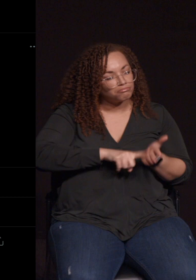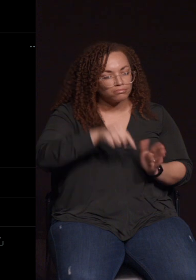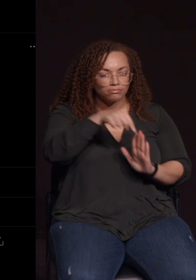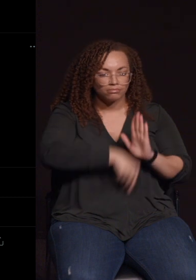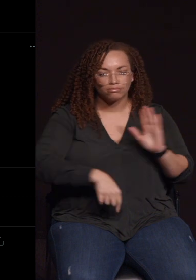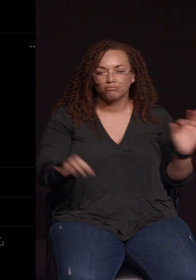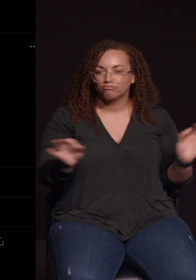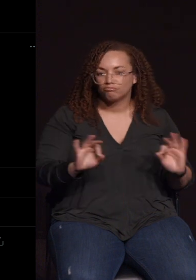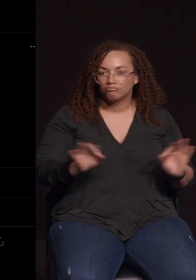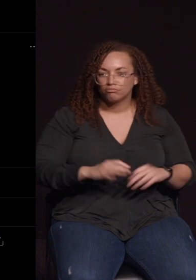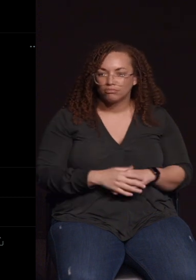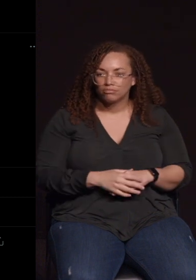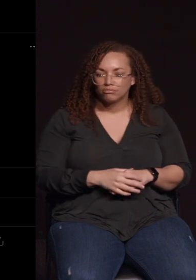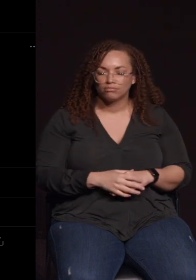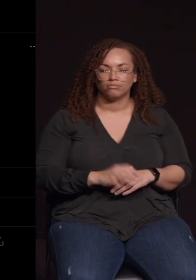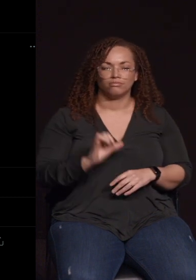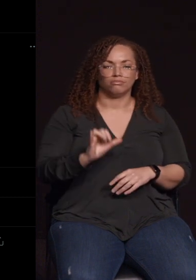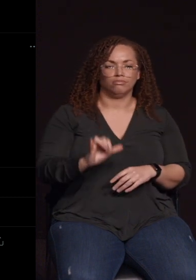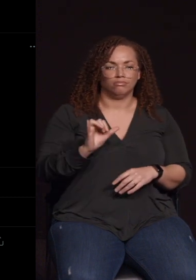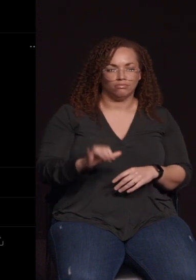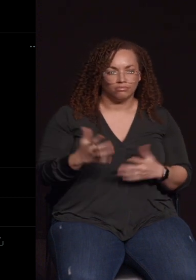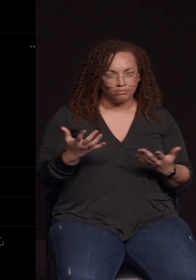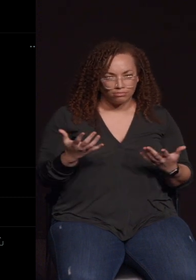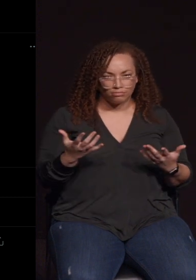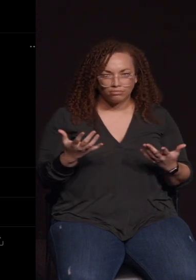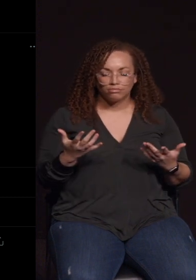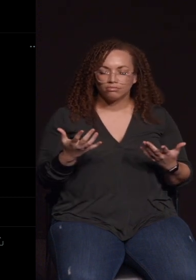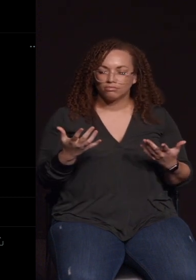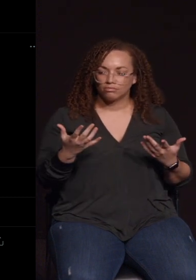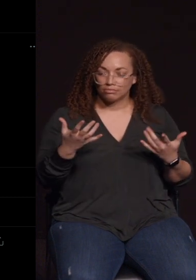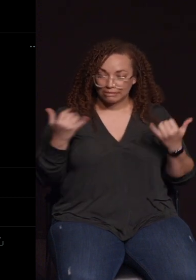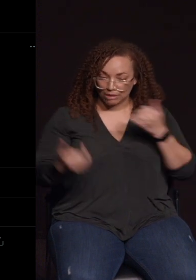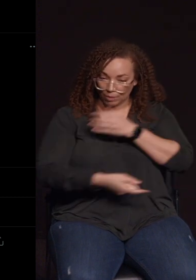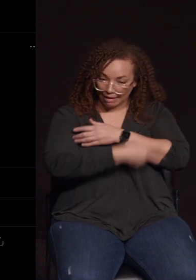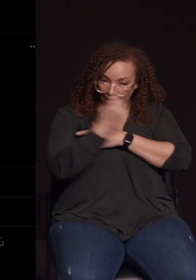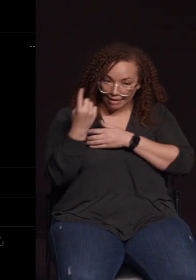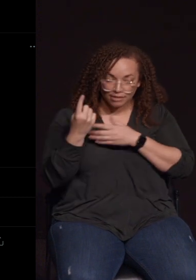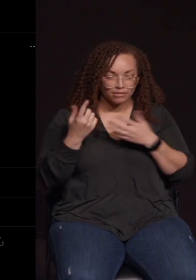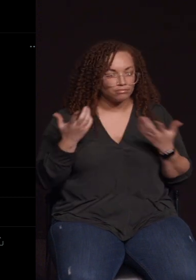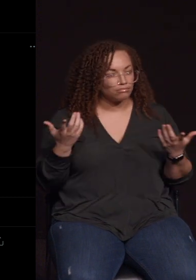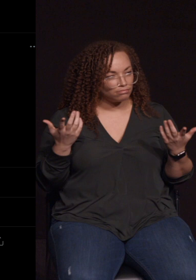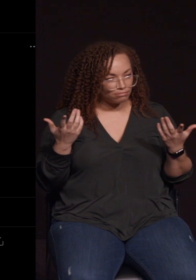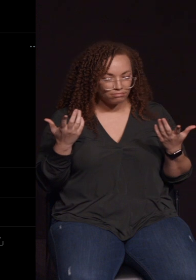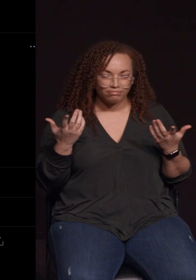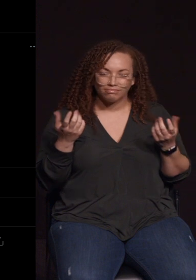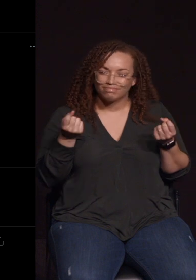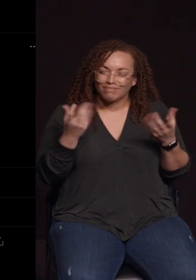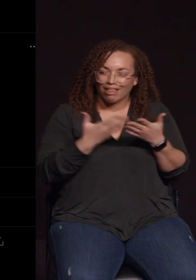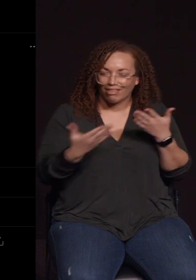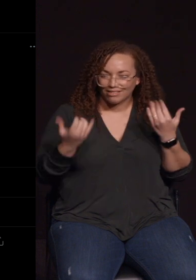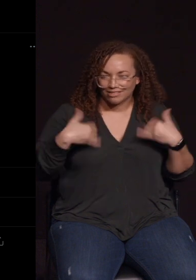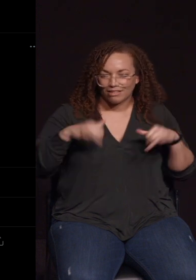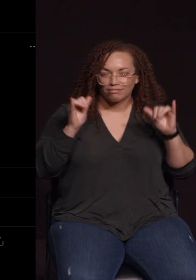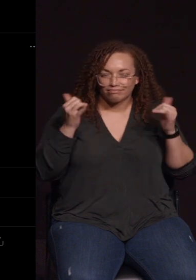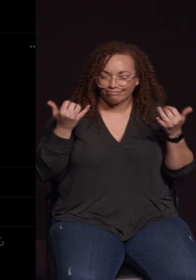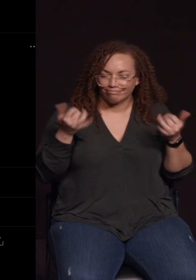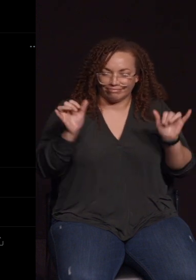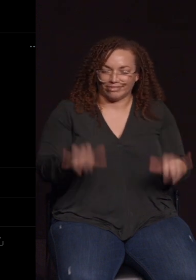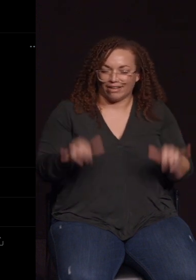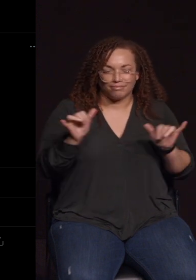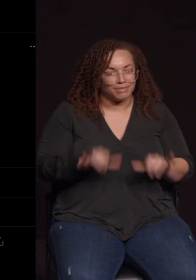In many ways, a lot remains the same. My heart is still heavy.